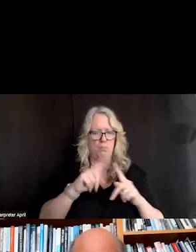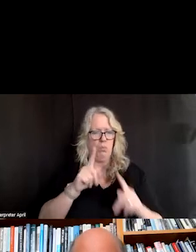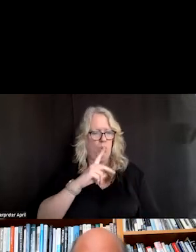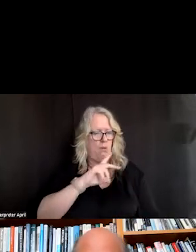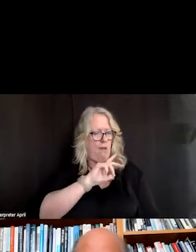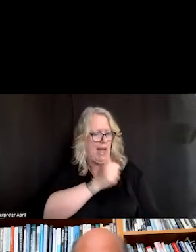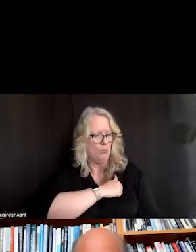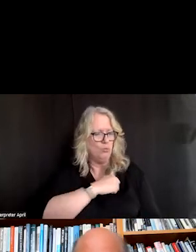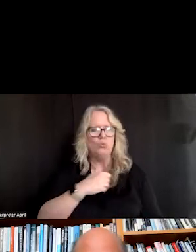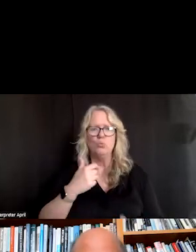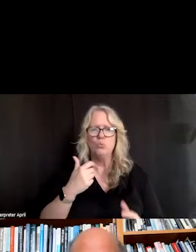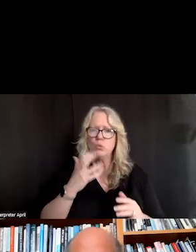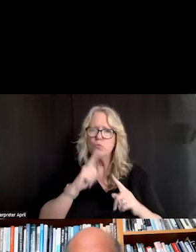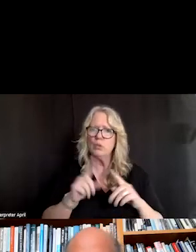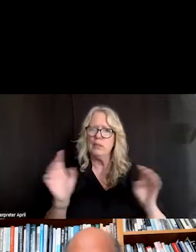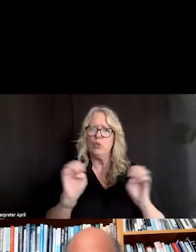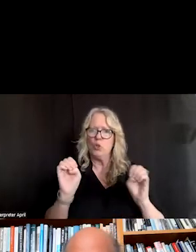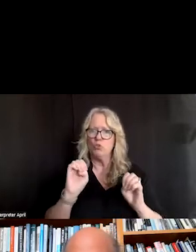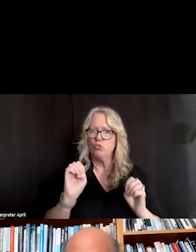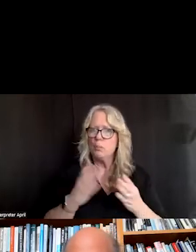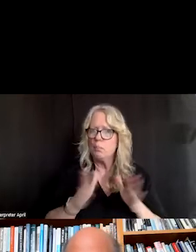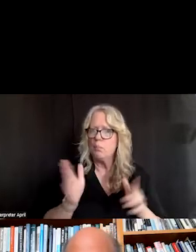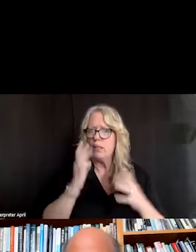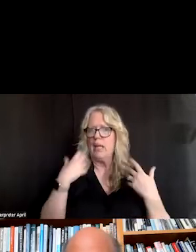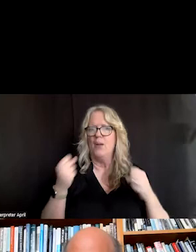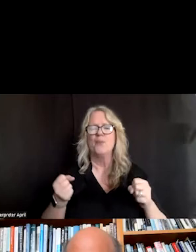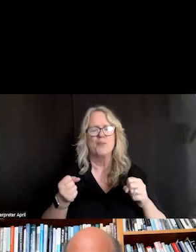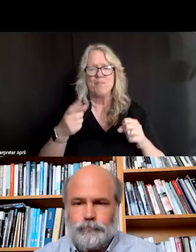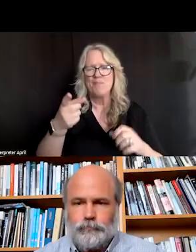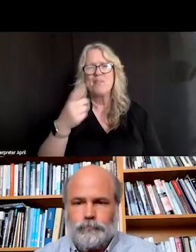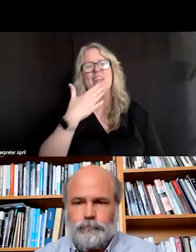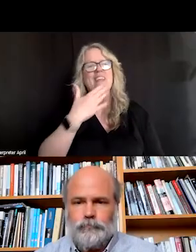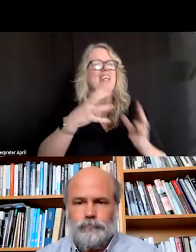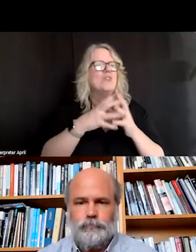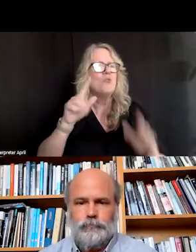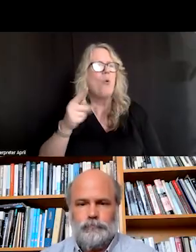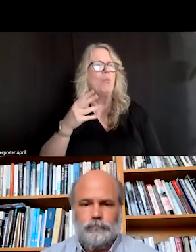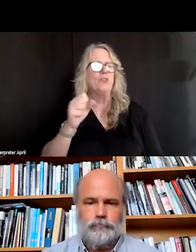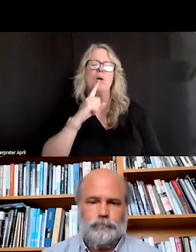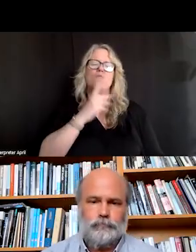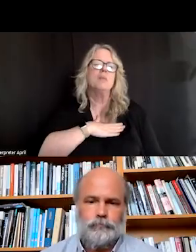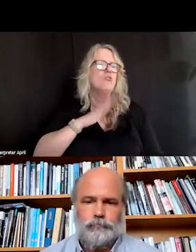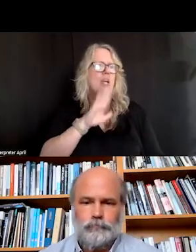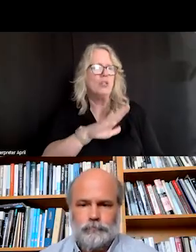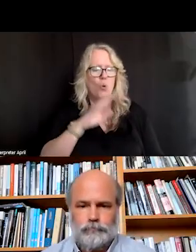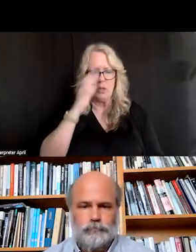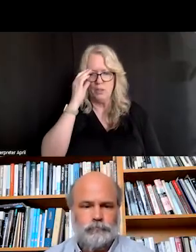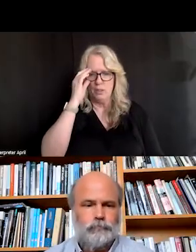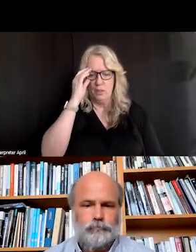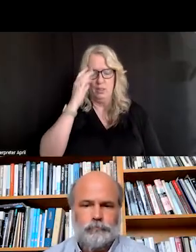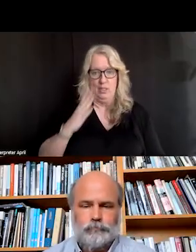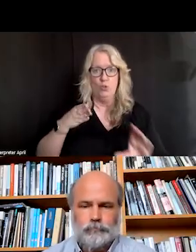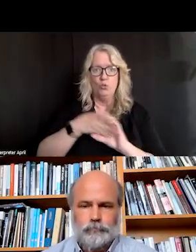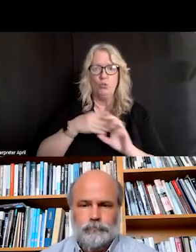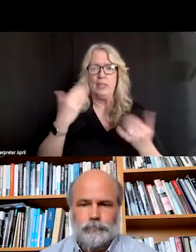really urgent public health matter. Thank you so much, Thomas. Really appreciate you joining the jam